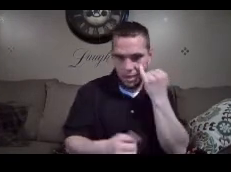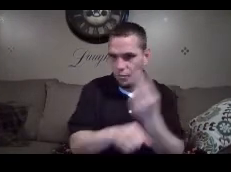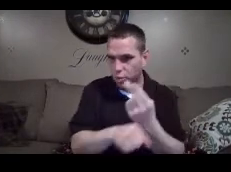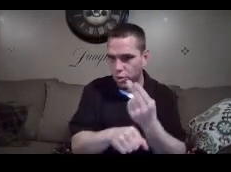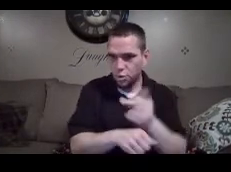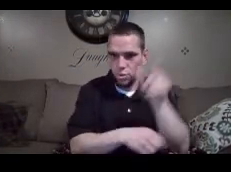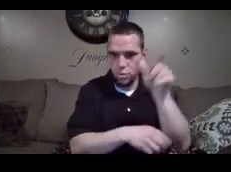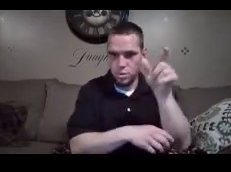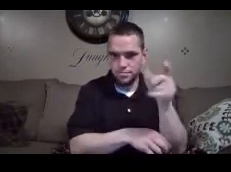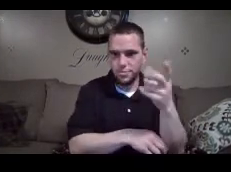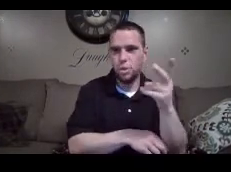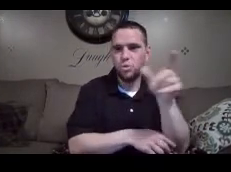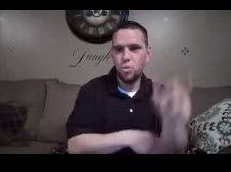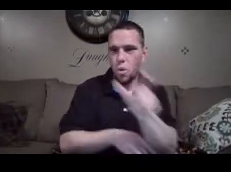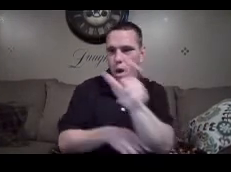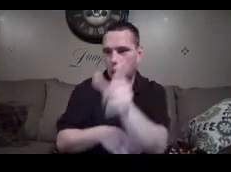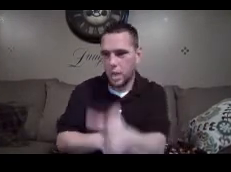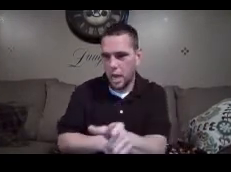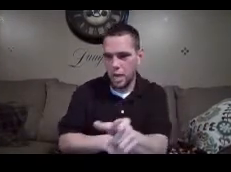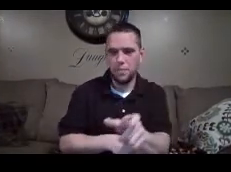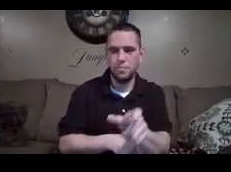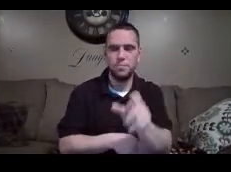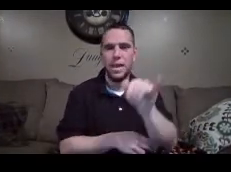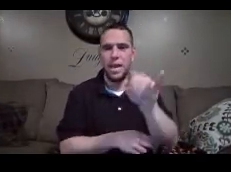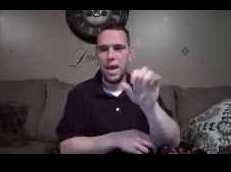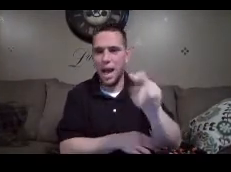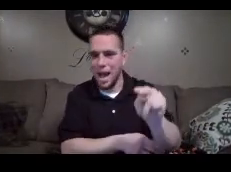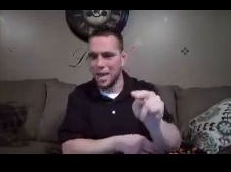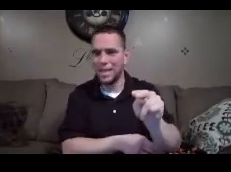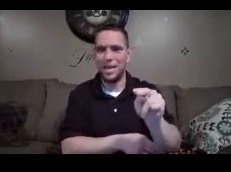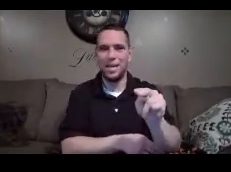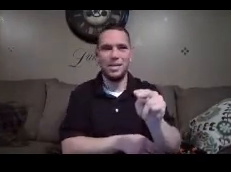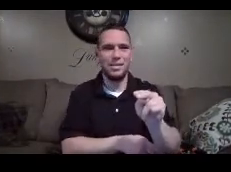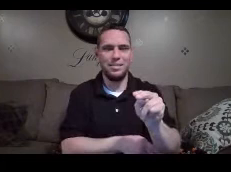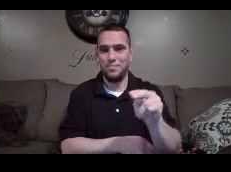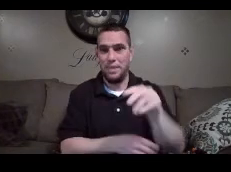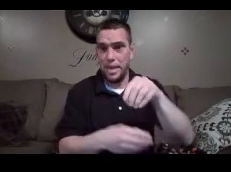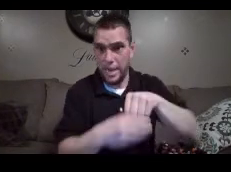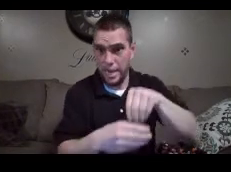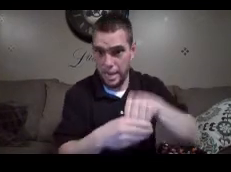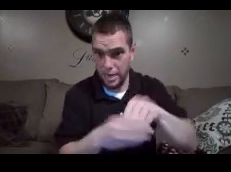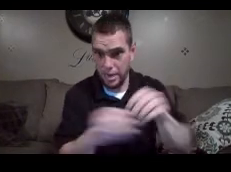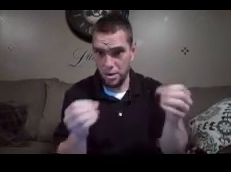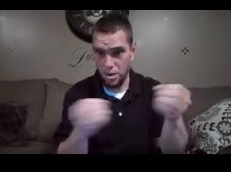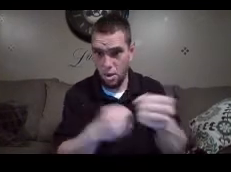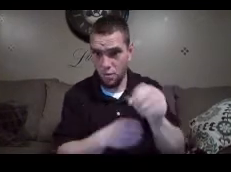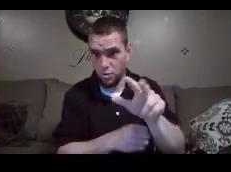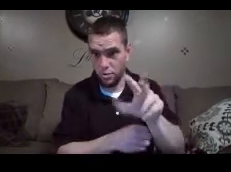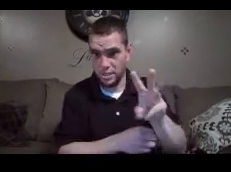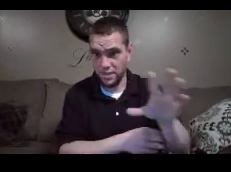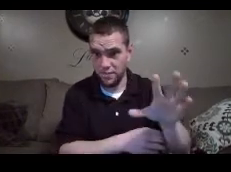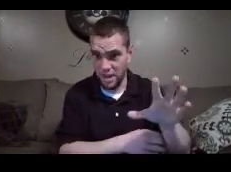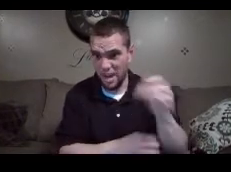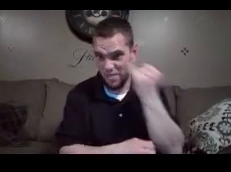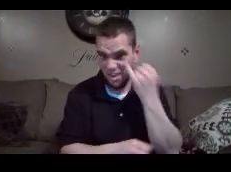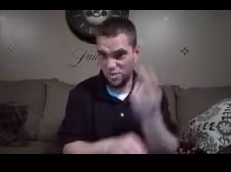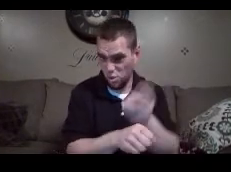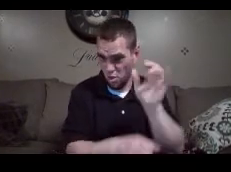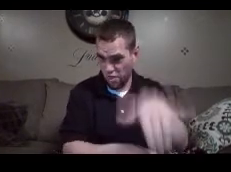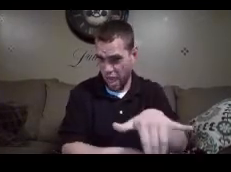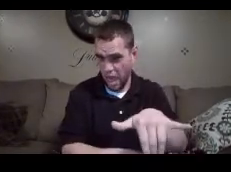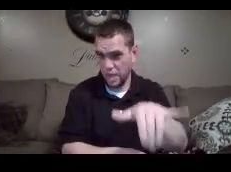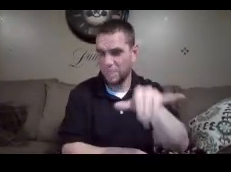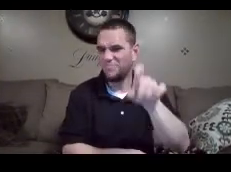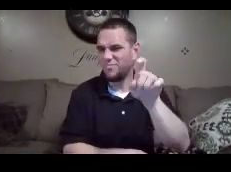columns icon or feature functionality in Office 365, then it should read